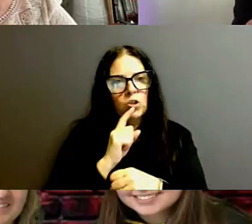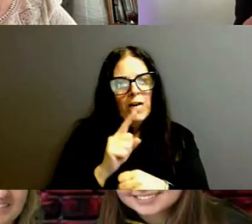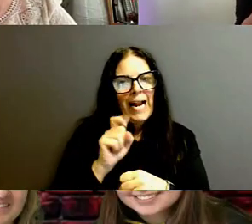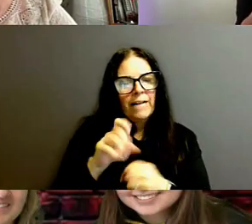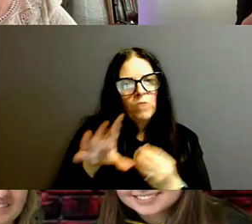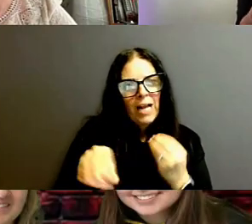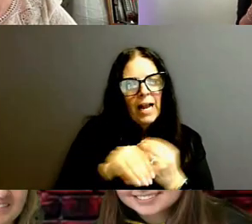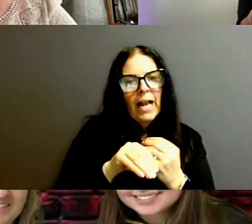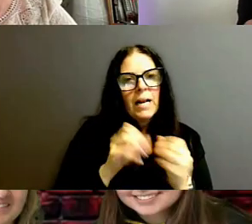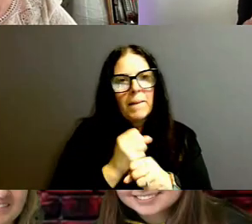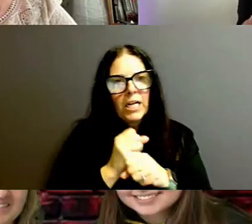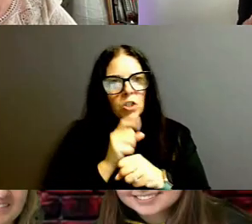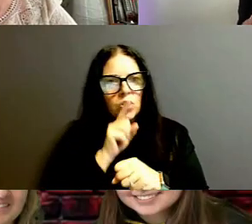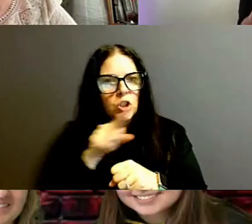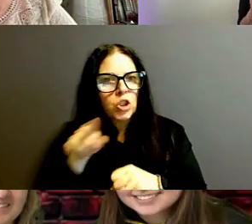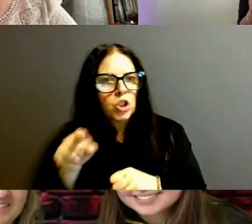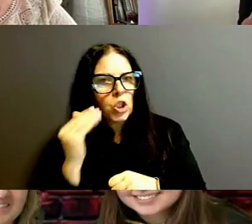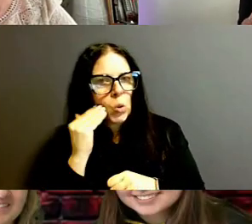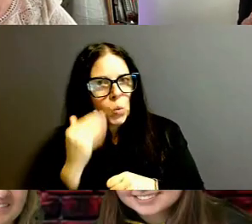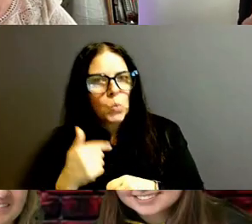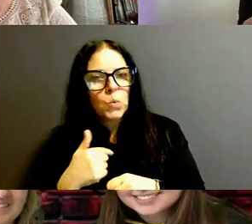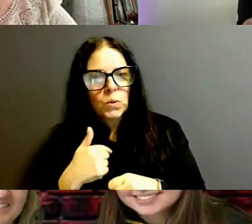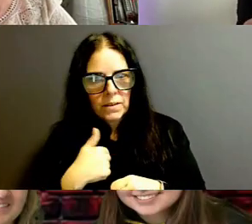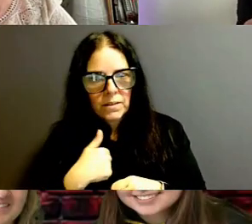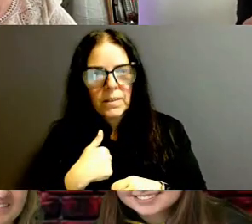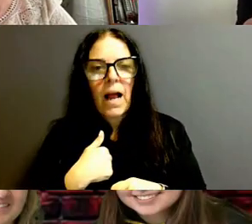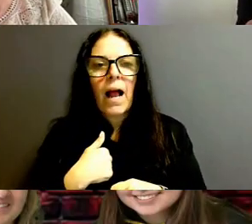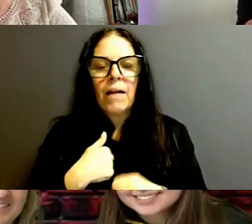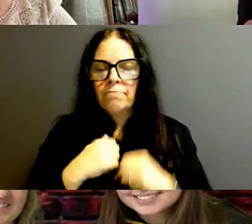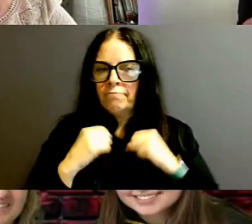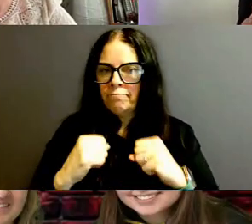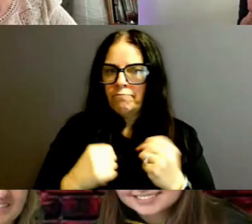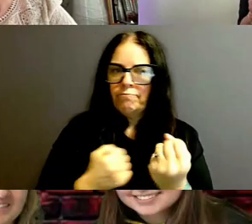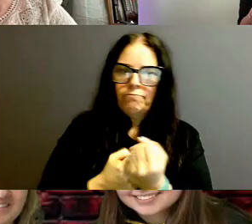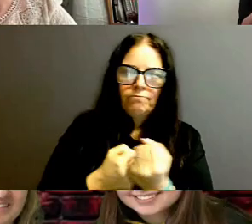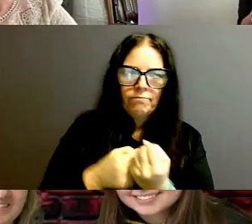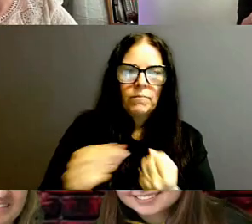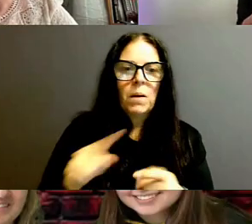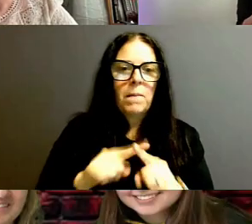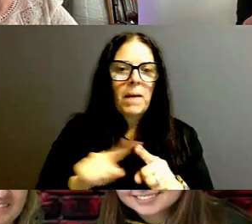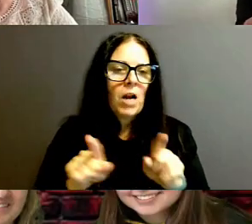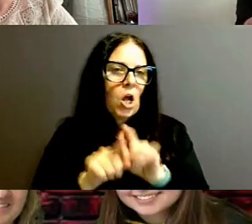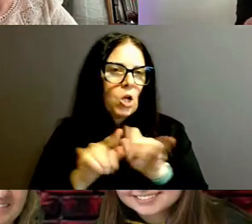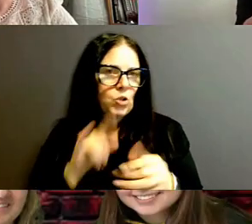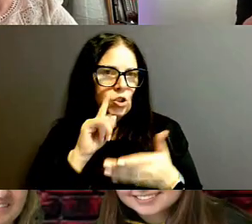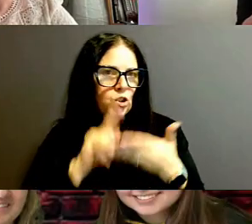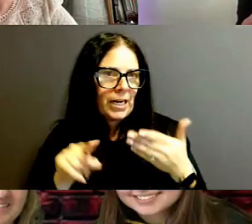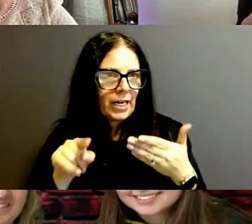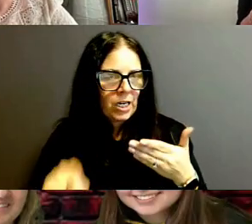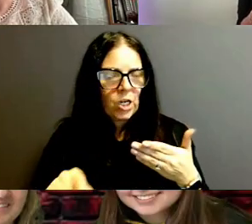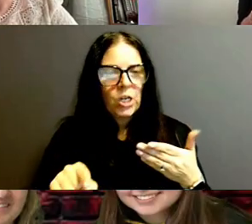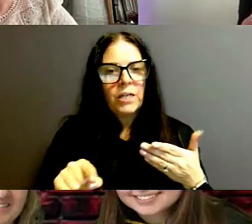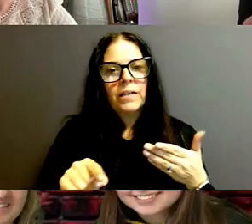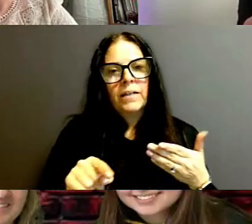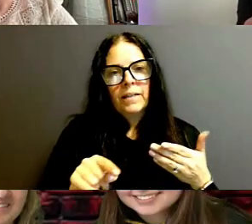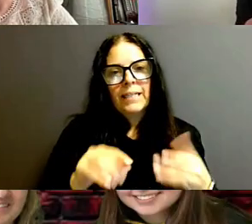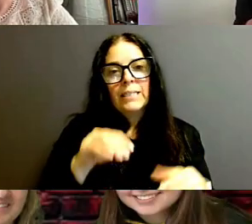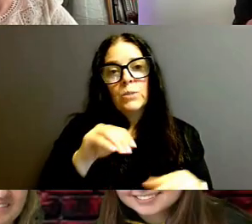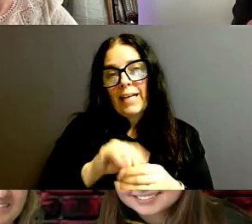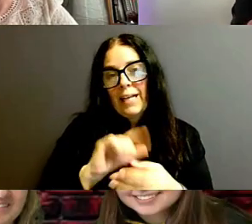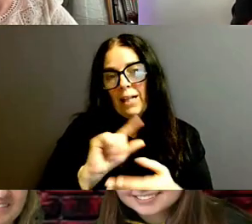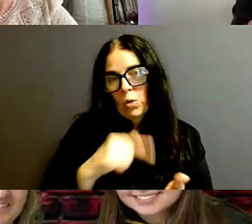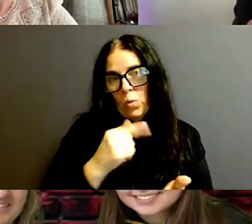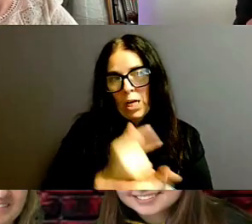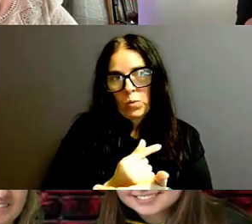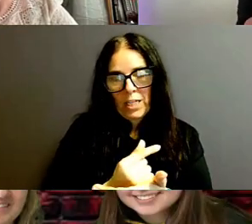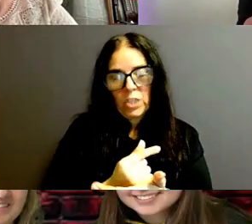extra step to make sure that she knew I was rooting for her, but checking in on her and all of that. And in this graduation picture